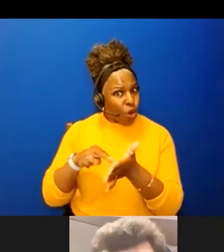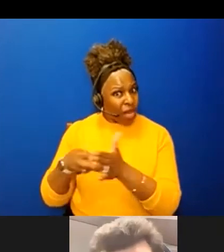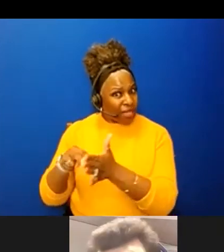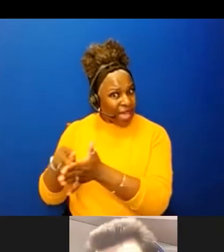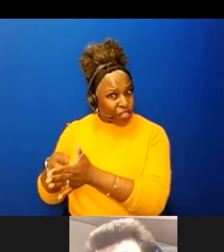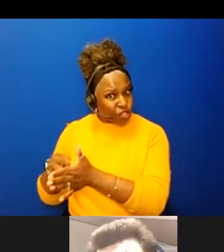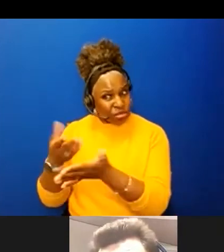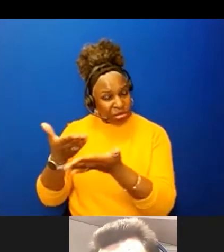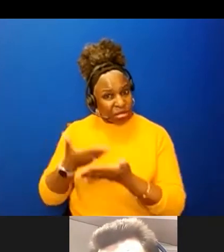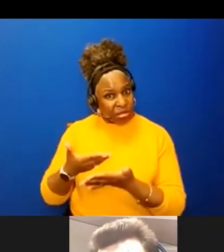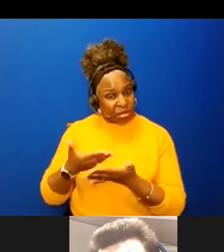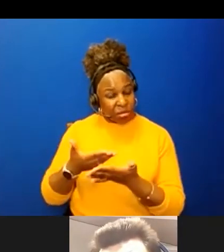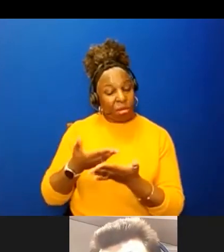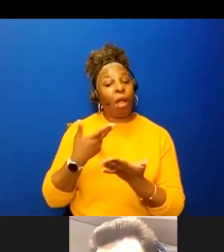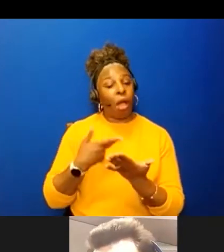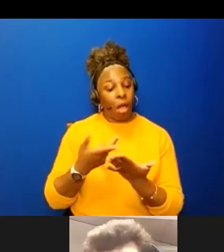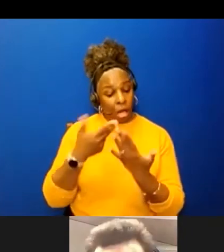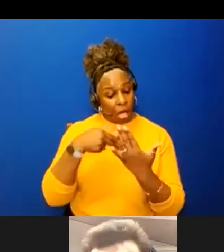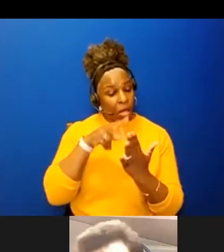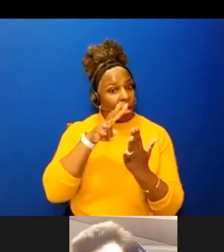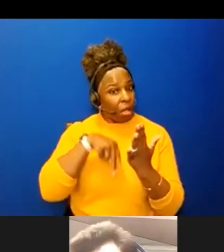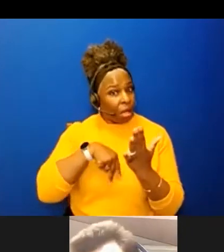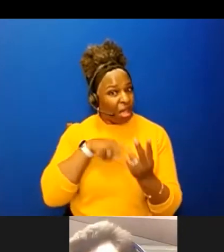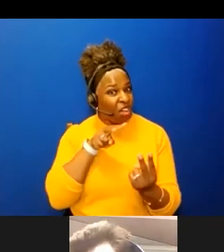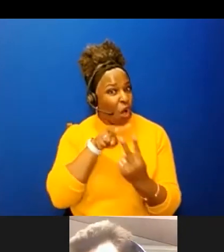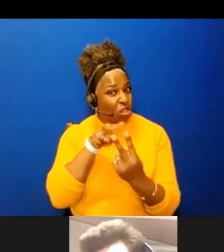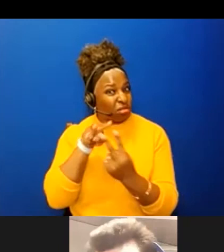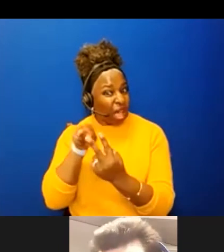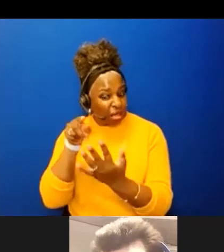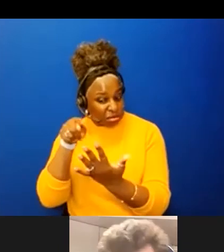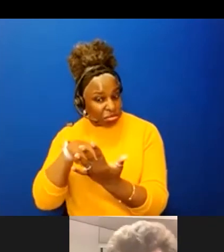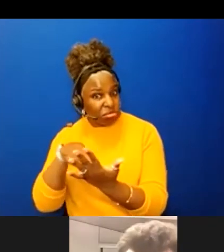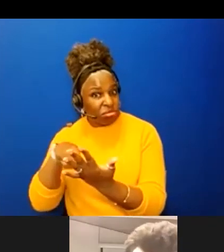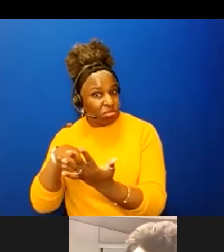and they would know people who